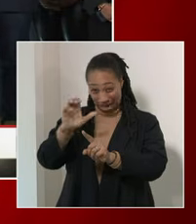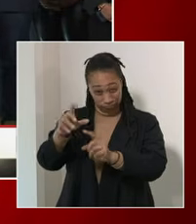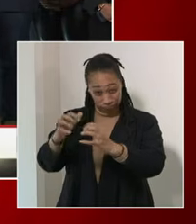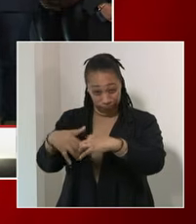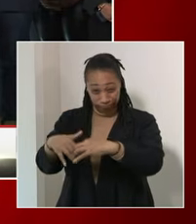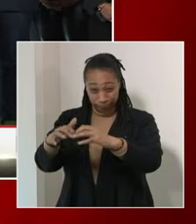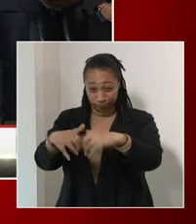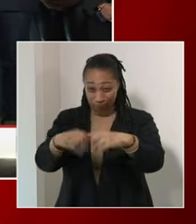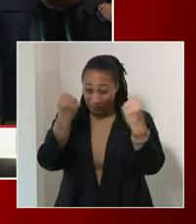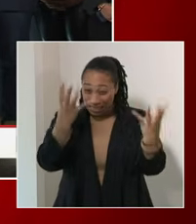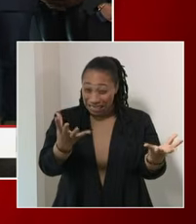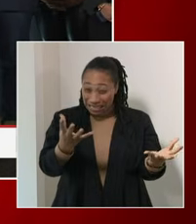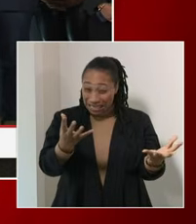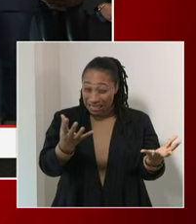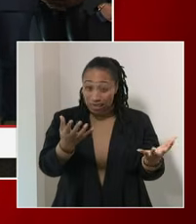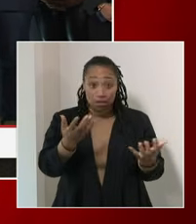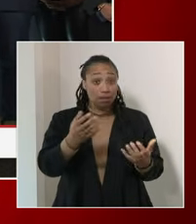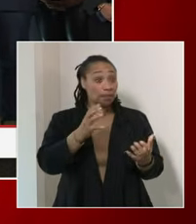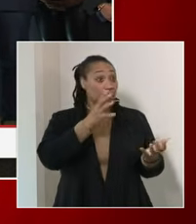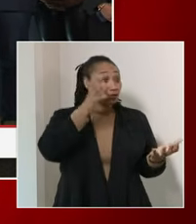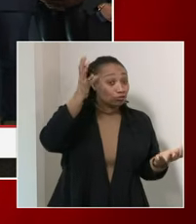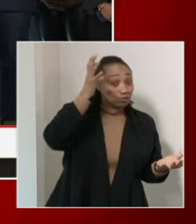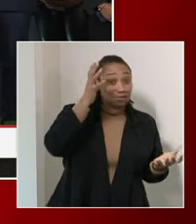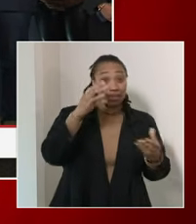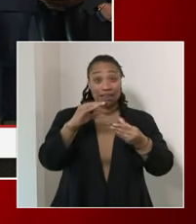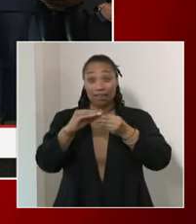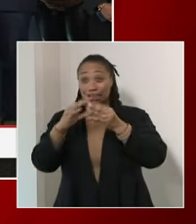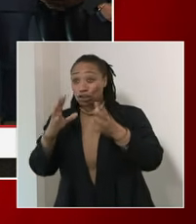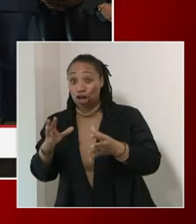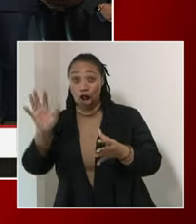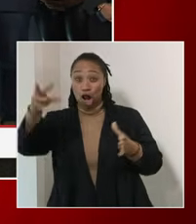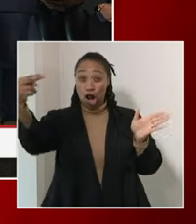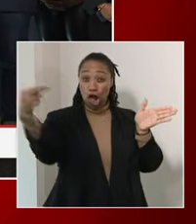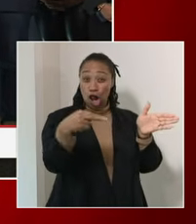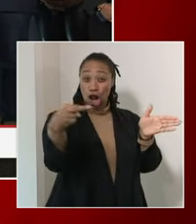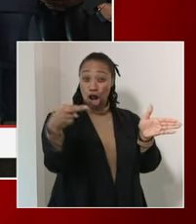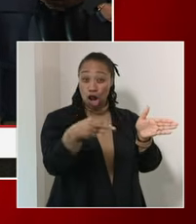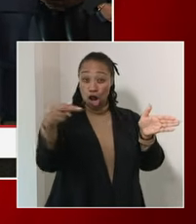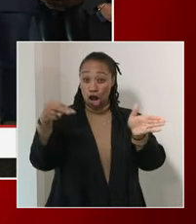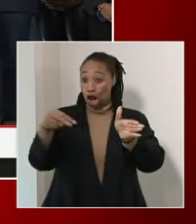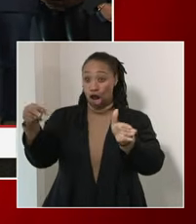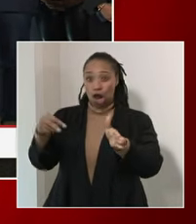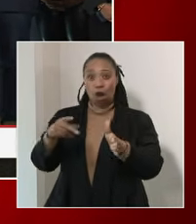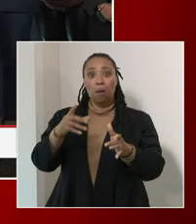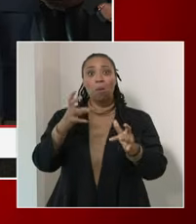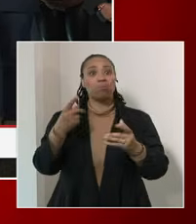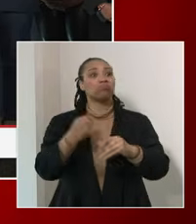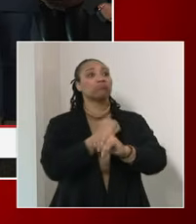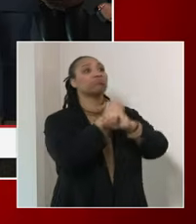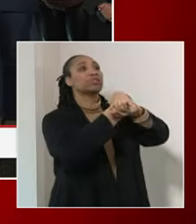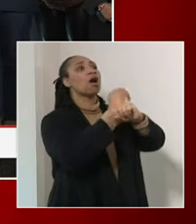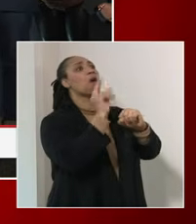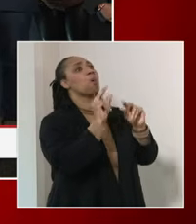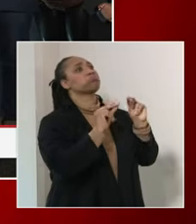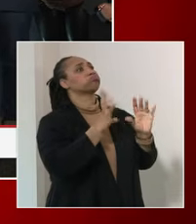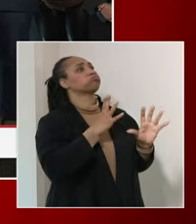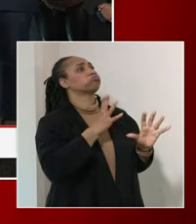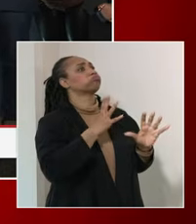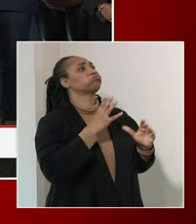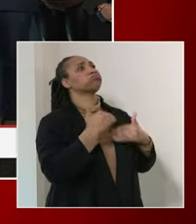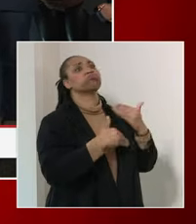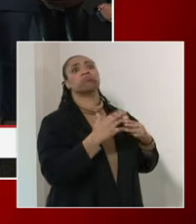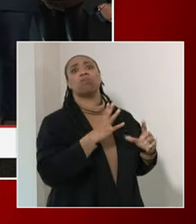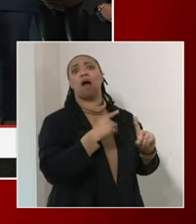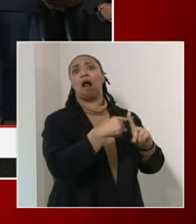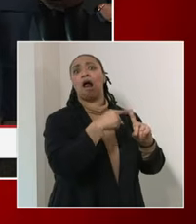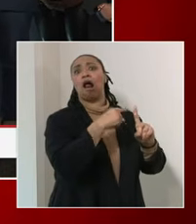internal communications reviewed by the Washington Post. Can we get an update? And we were out there on Friday seeing just how difficult it was for families